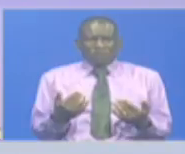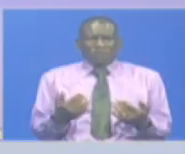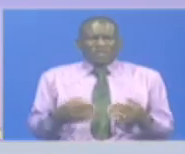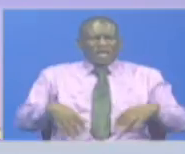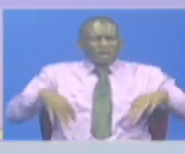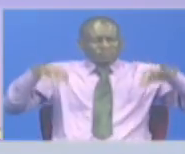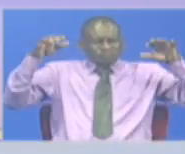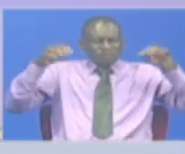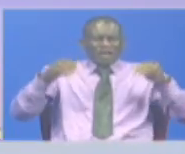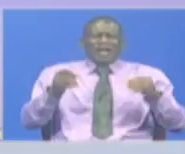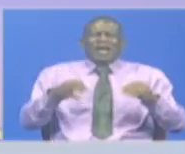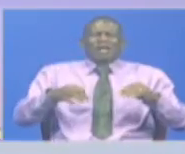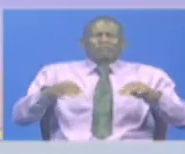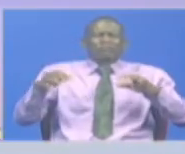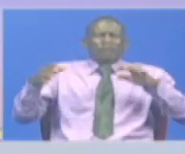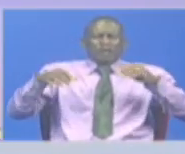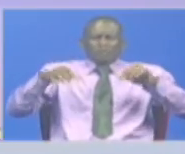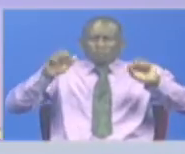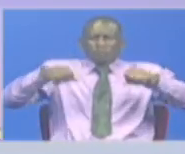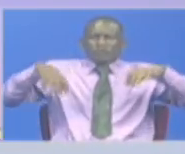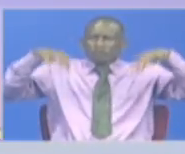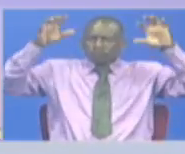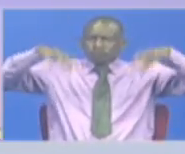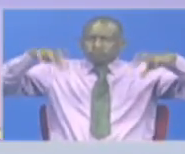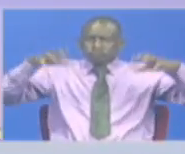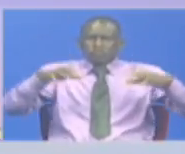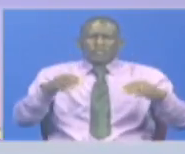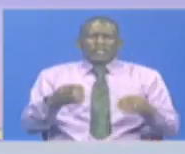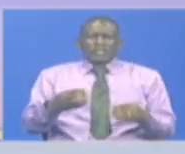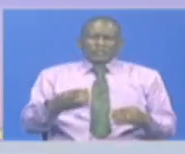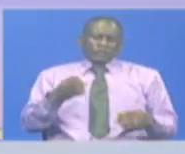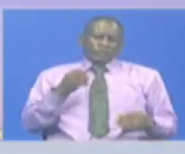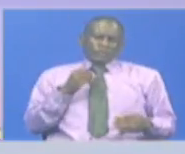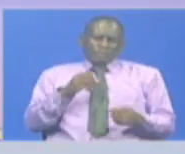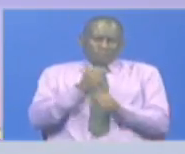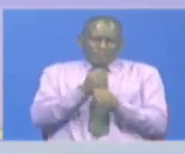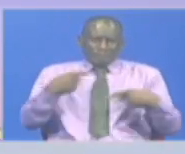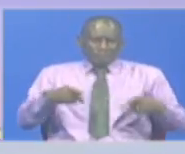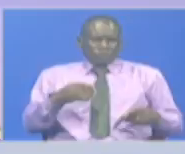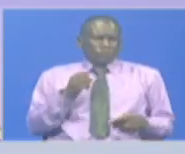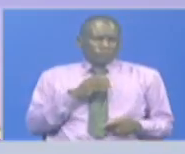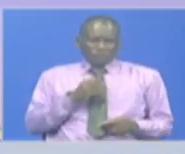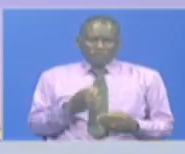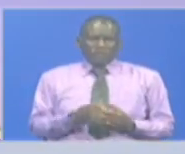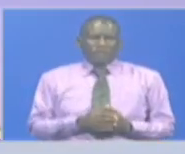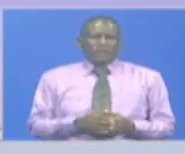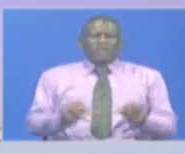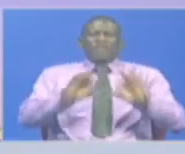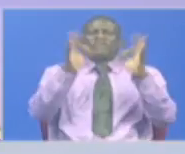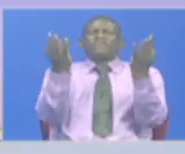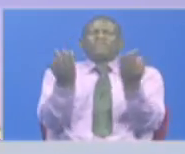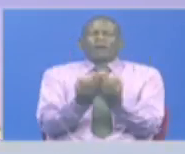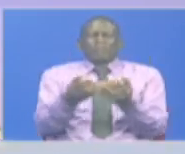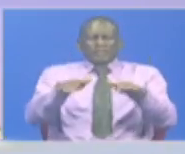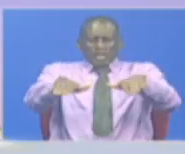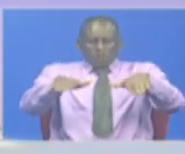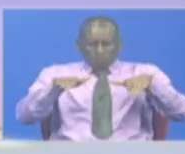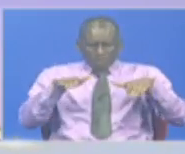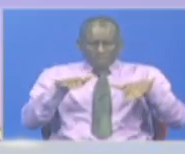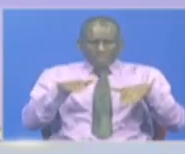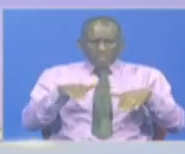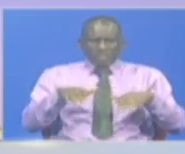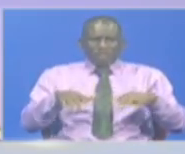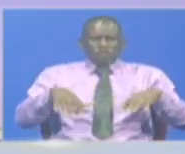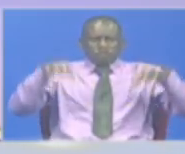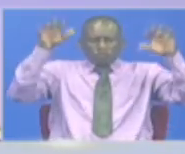of unimaginable loss still hangs over much of the country. Families waiting out the storm in